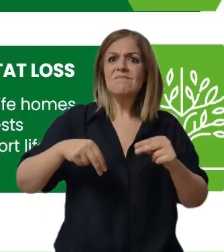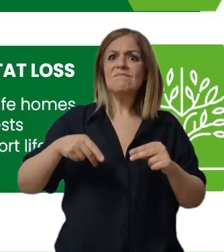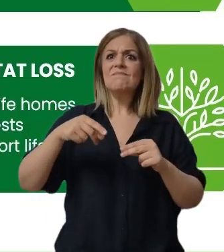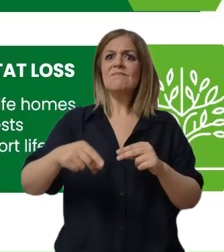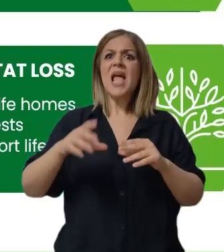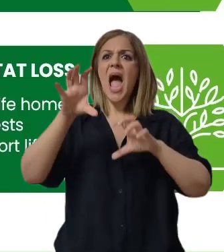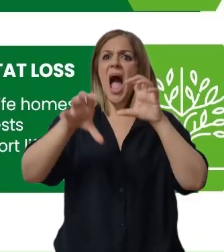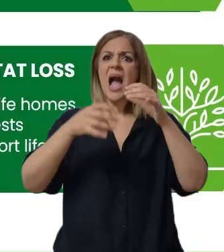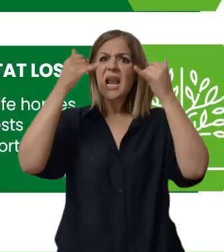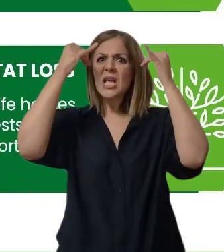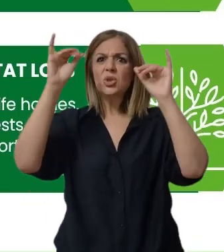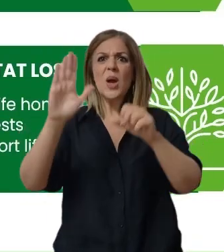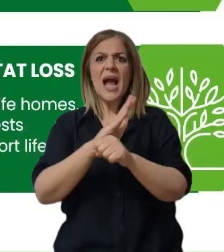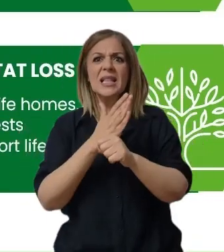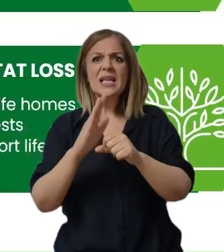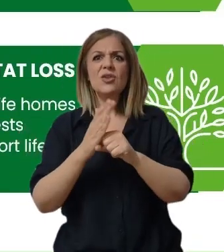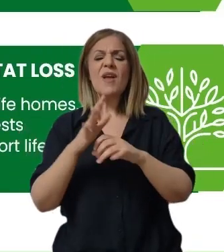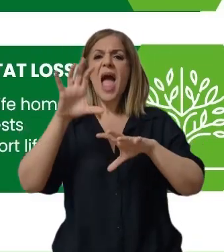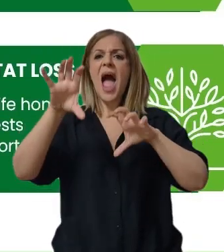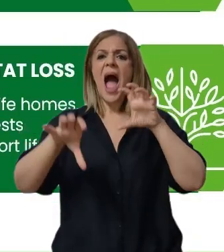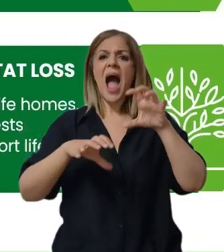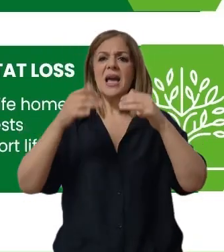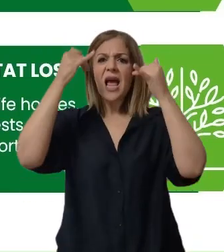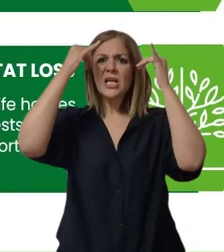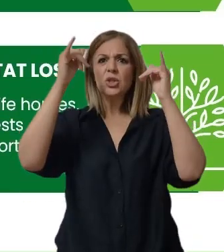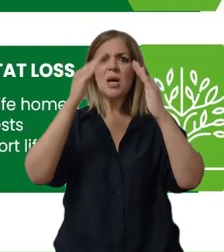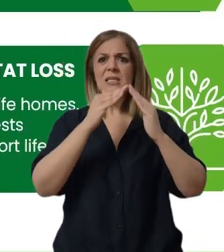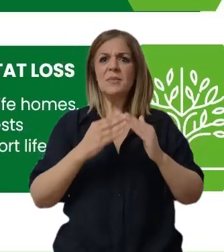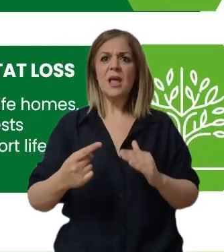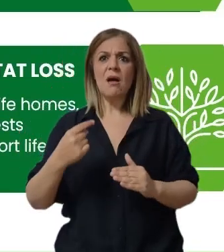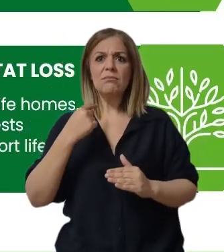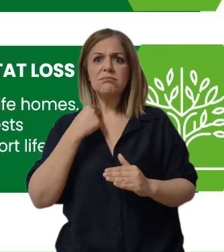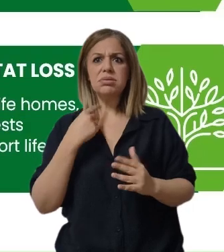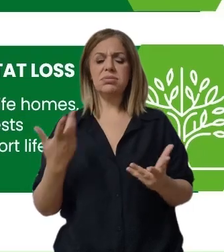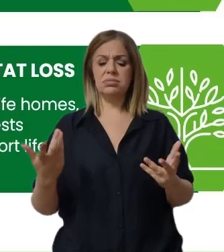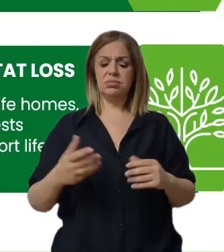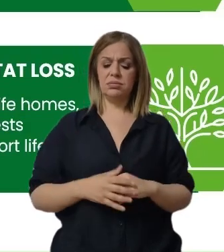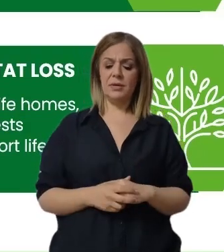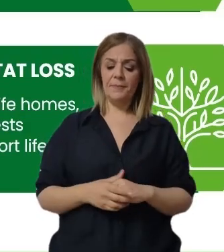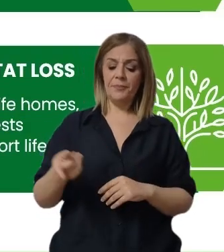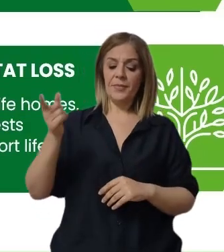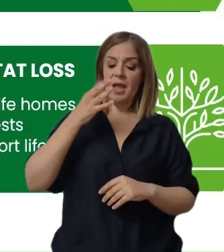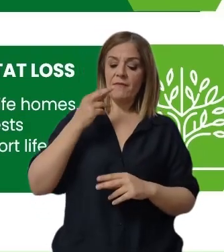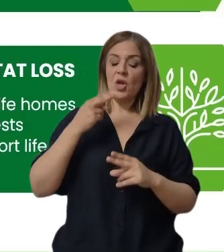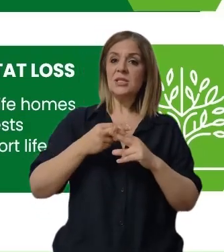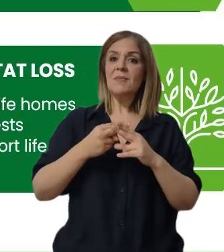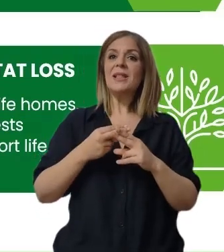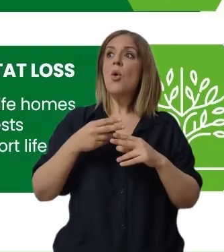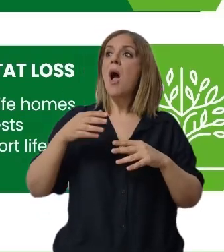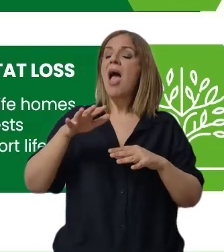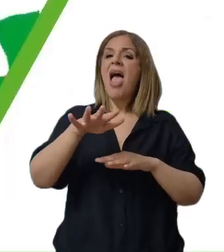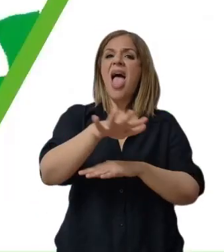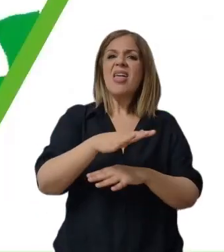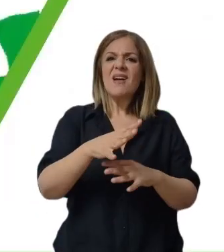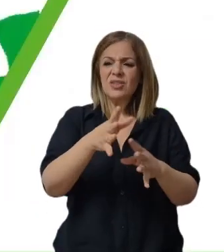wildlife homes and increase CO2 carbon emissions and cause soil erosions.